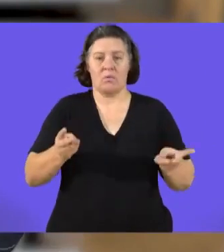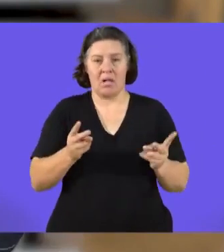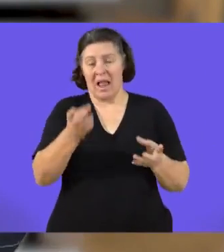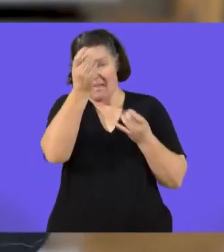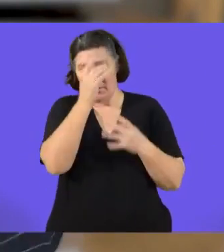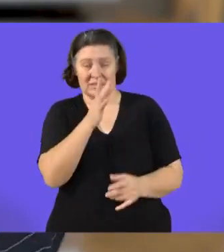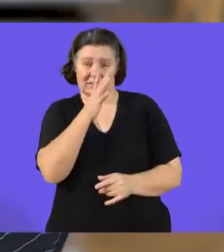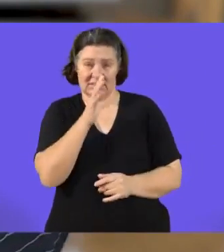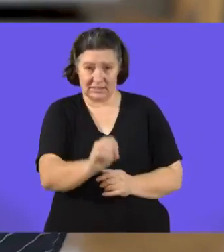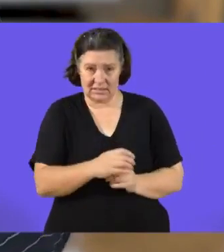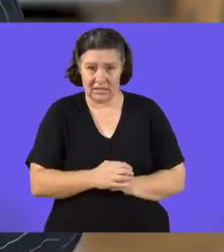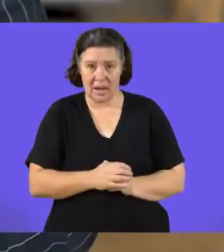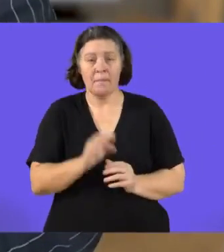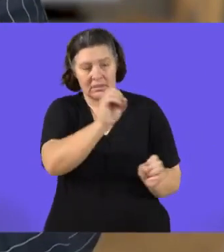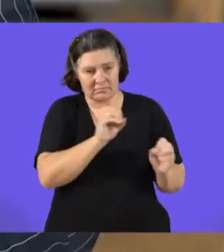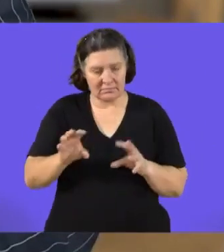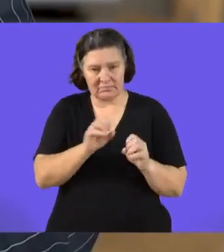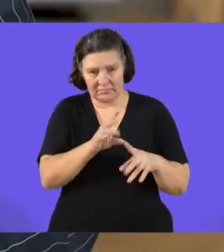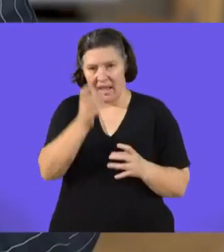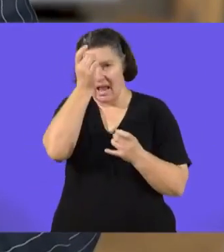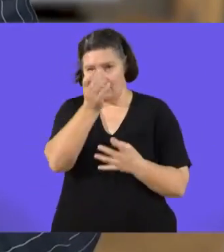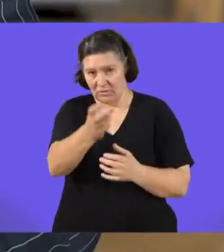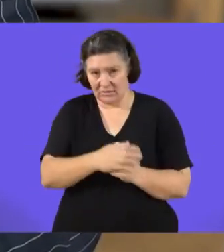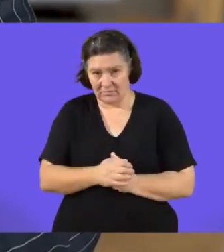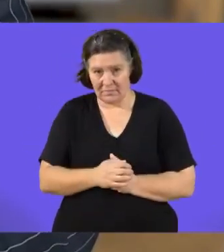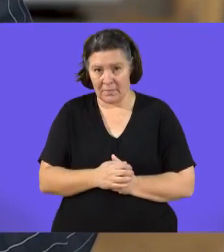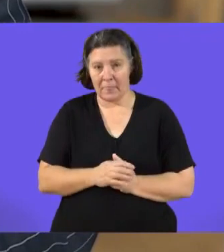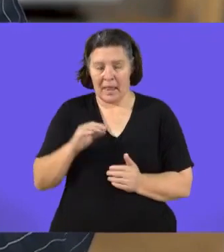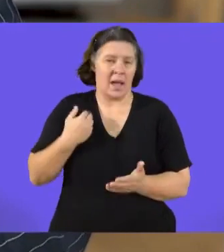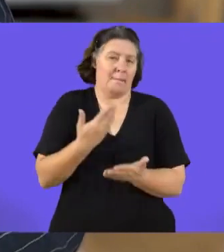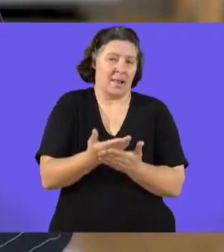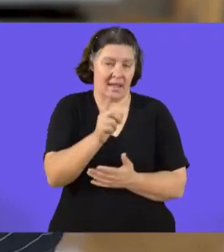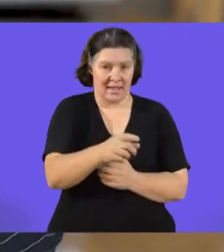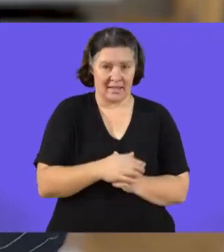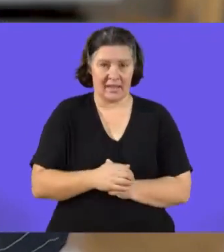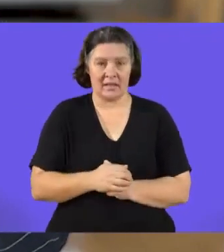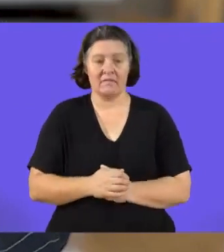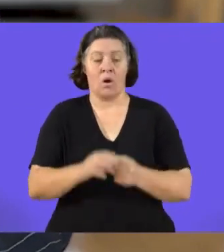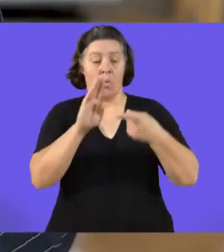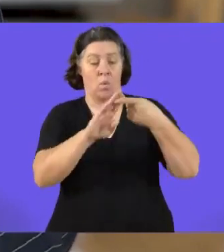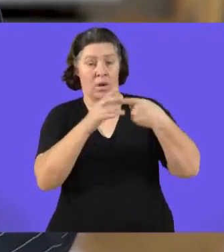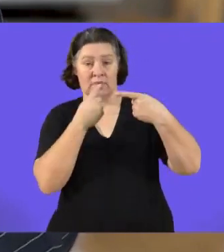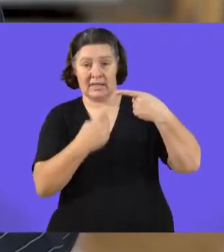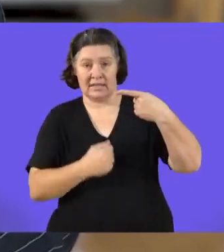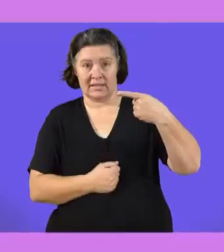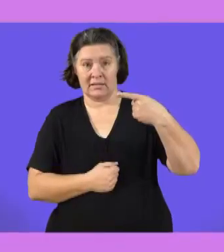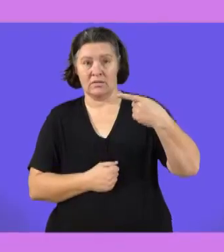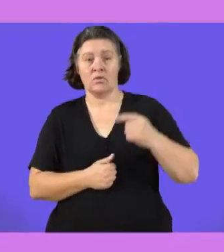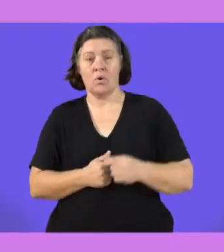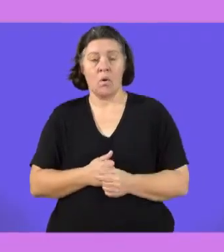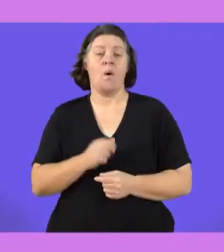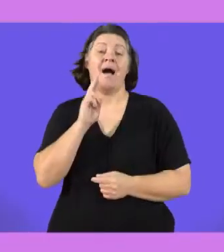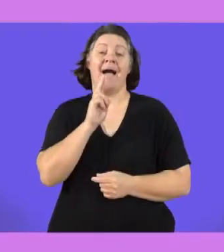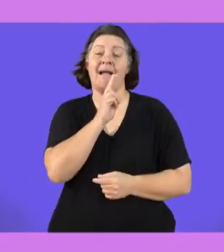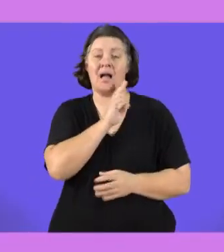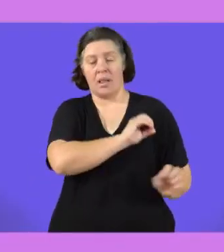a lot of info, so you must extract the correct information right and apply that. So at number 1, we are saying, your